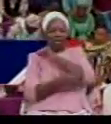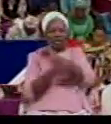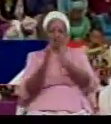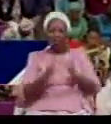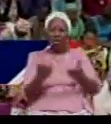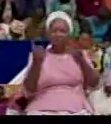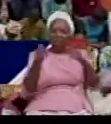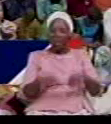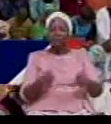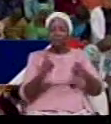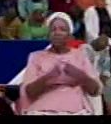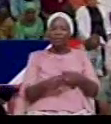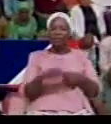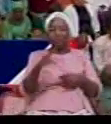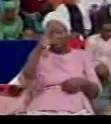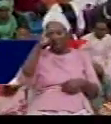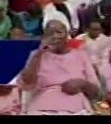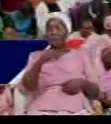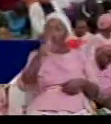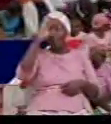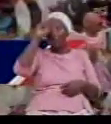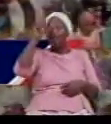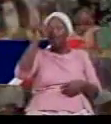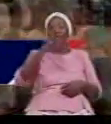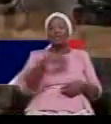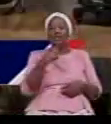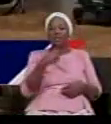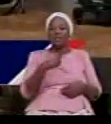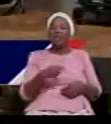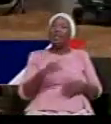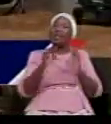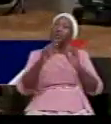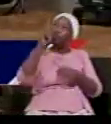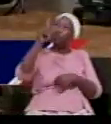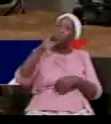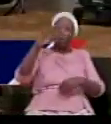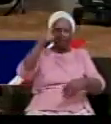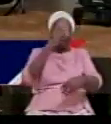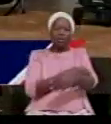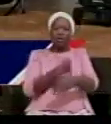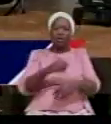he said, if thou be the Son of God,